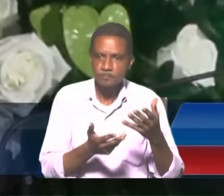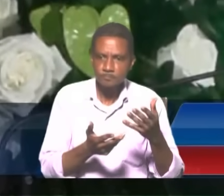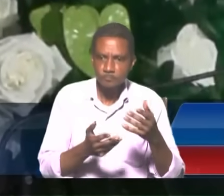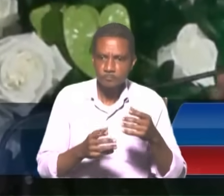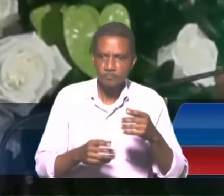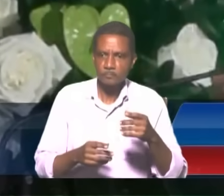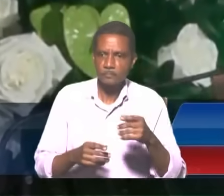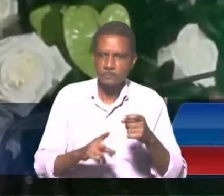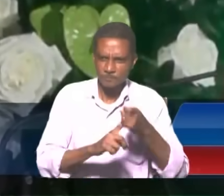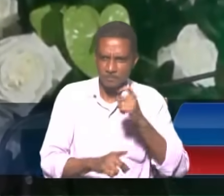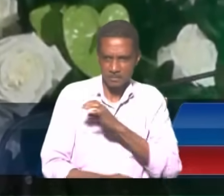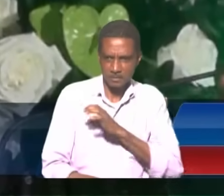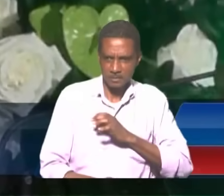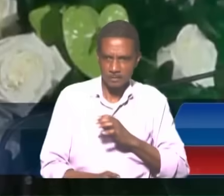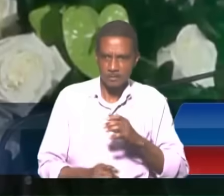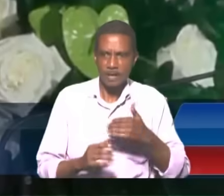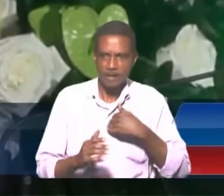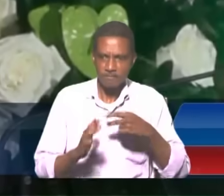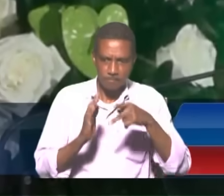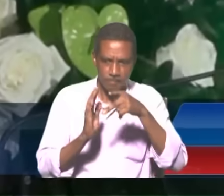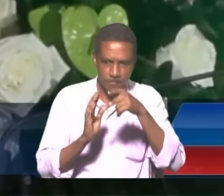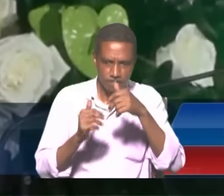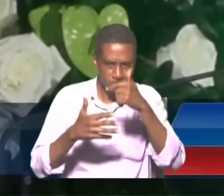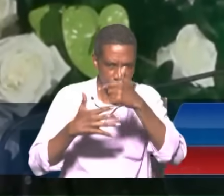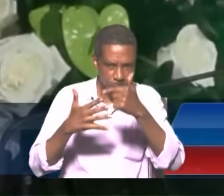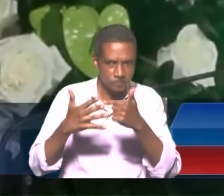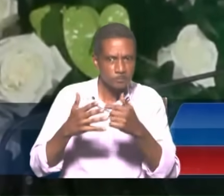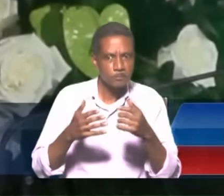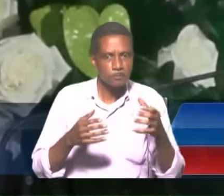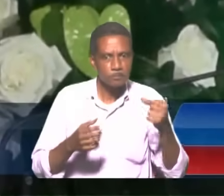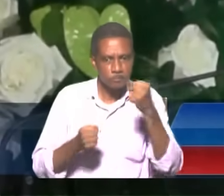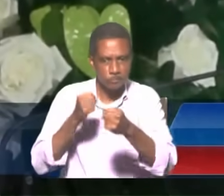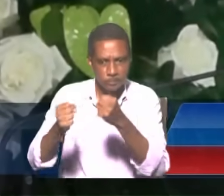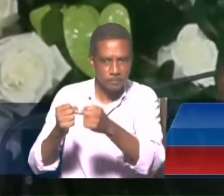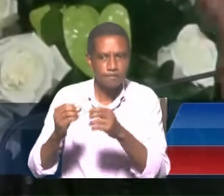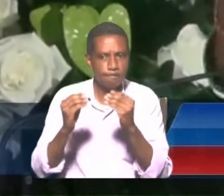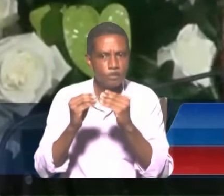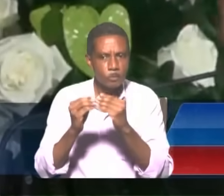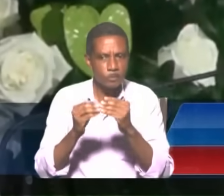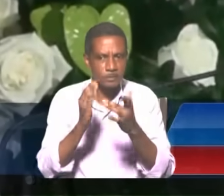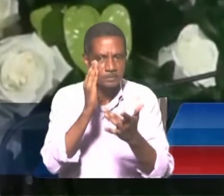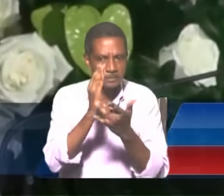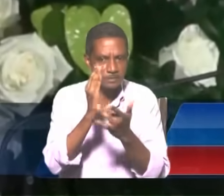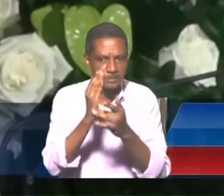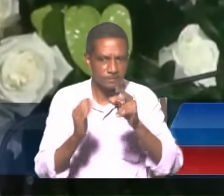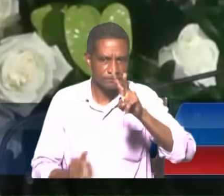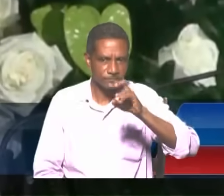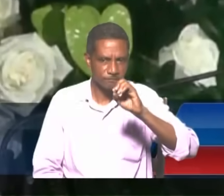policy to bringing more TechVoc teachers into the secondary school system.